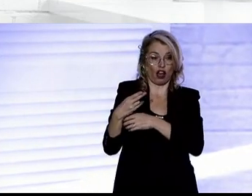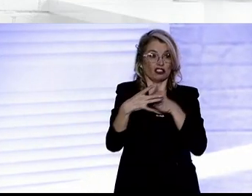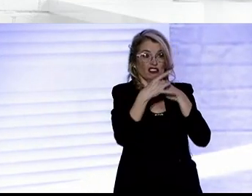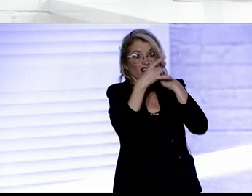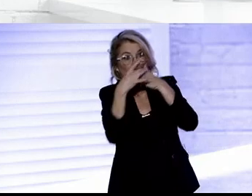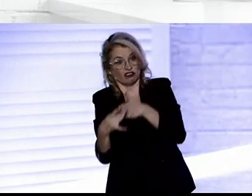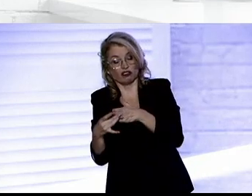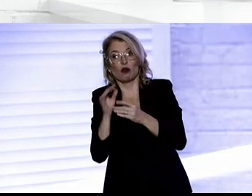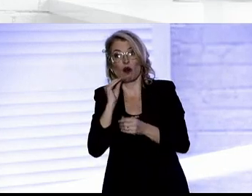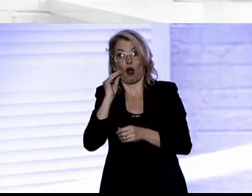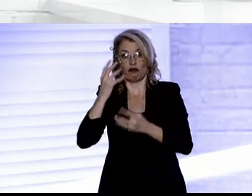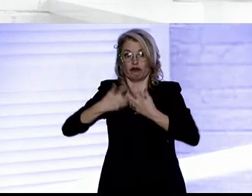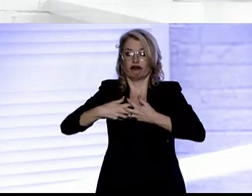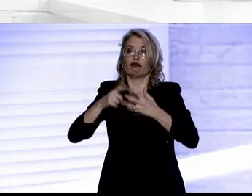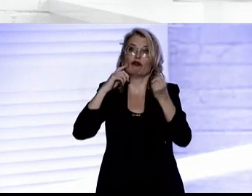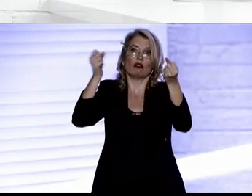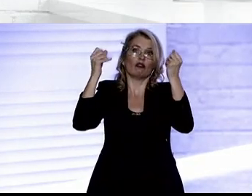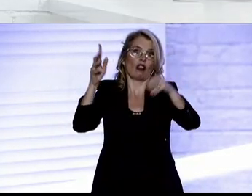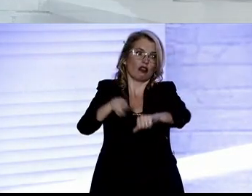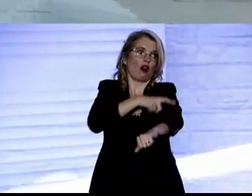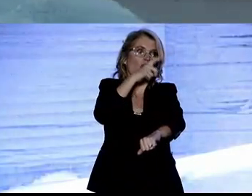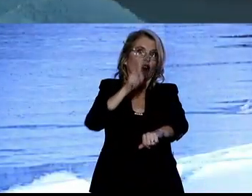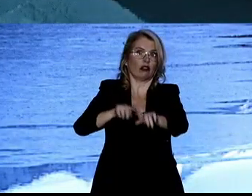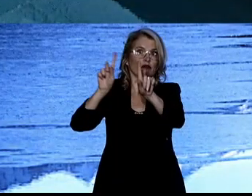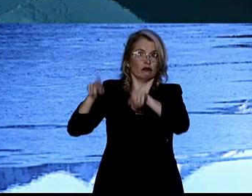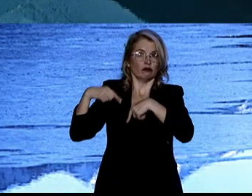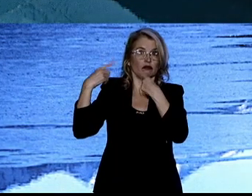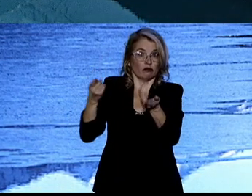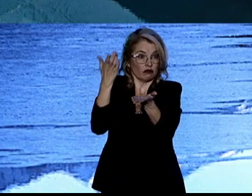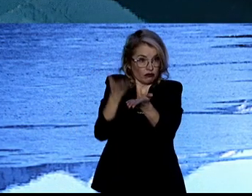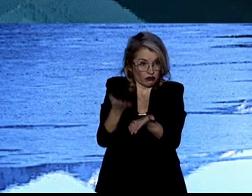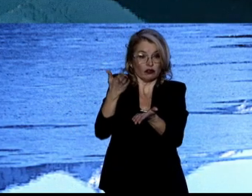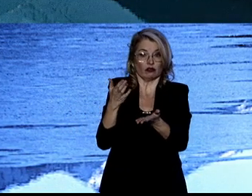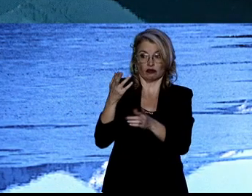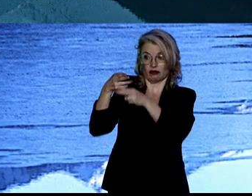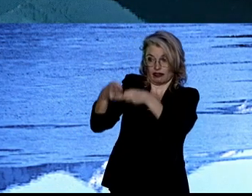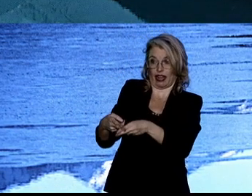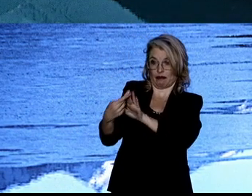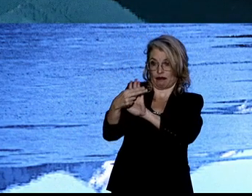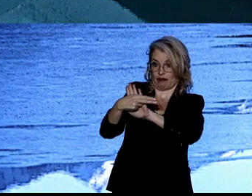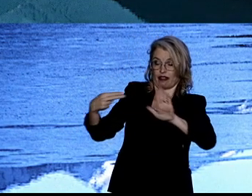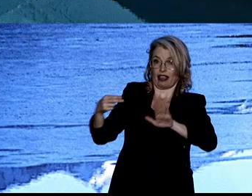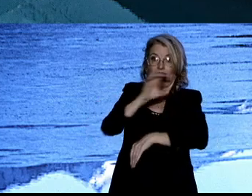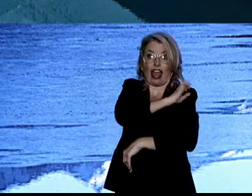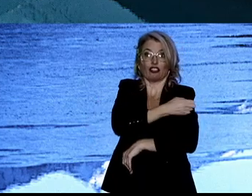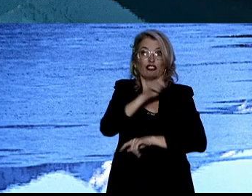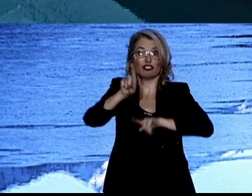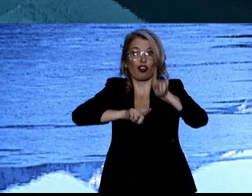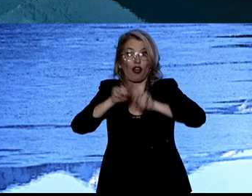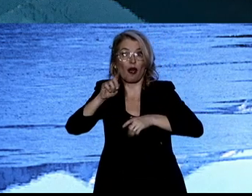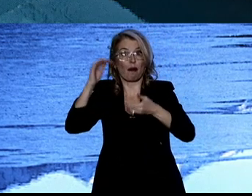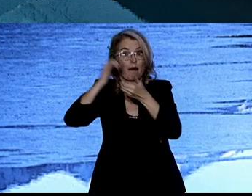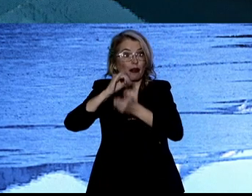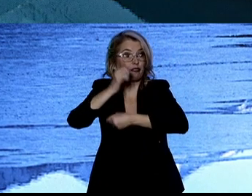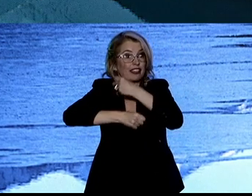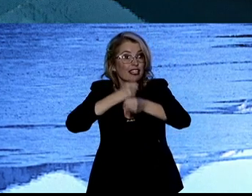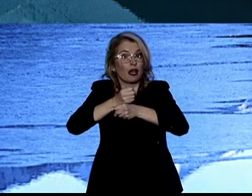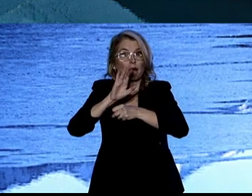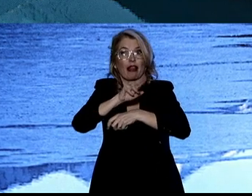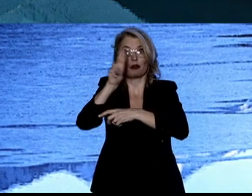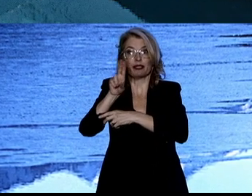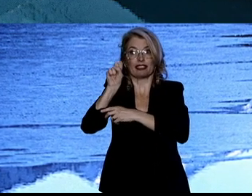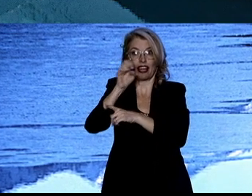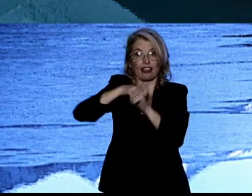in this area for a long time, evidenced by the fact that it was named an ENERGY STAR Partner of the Year by the